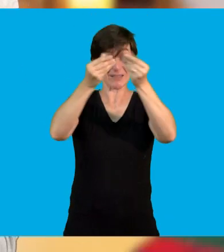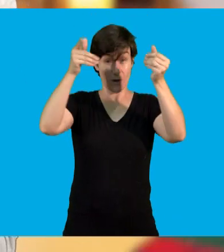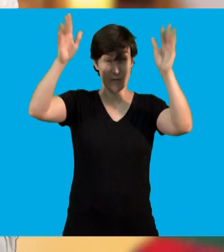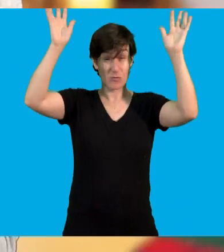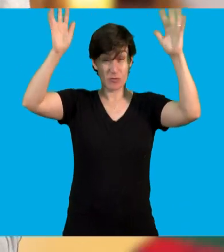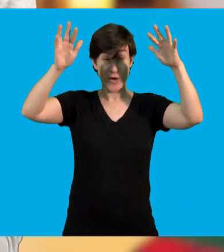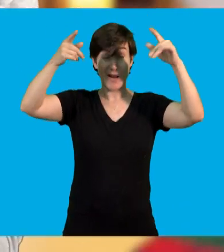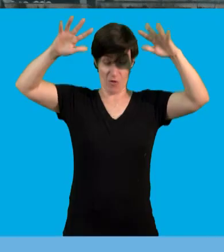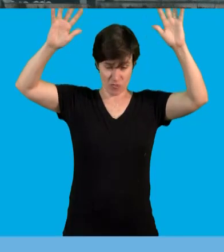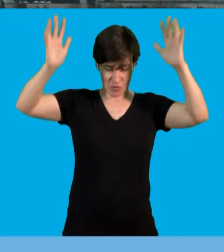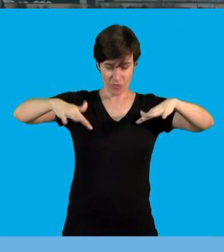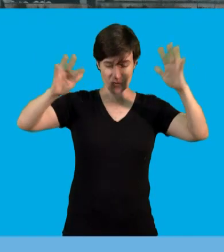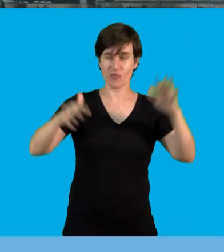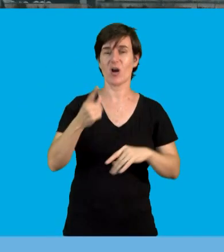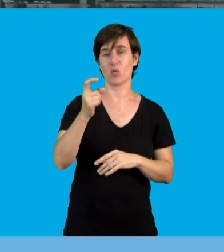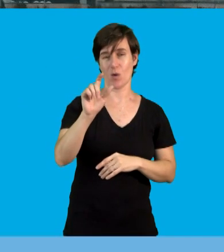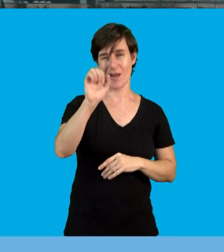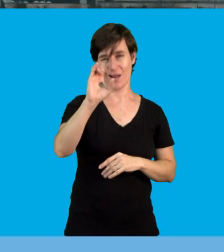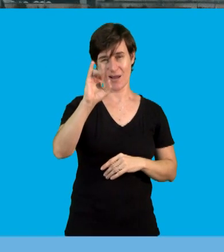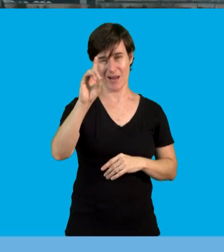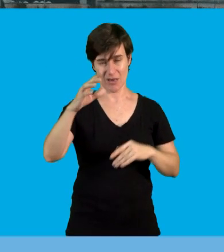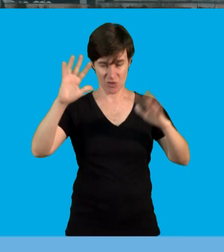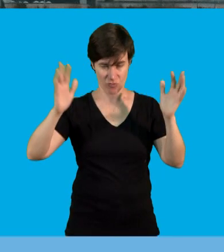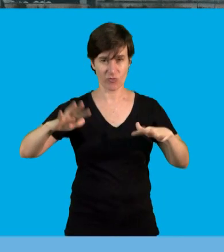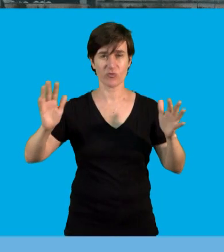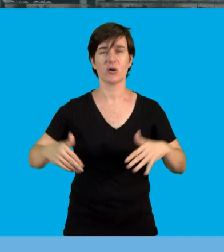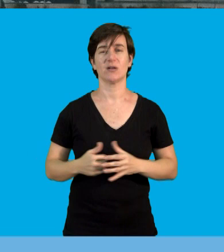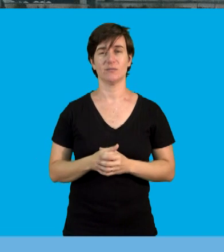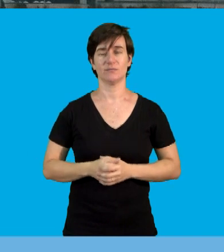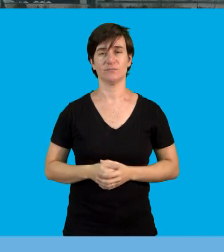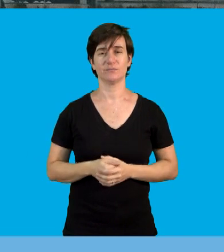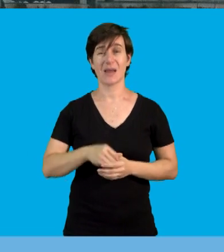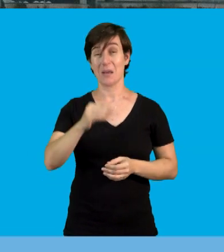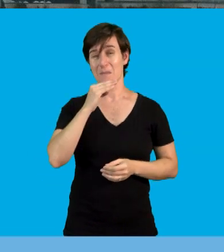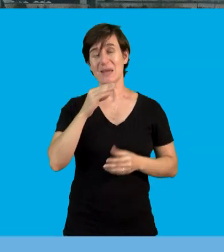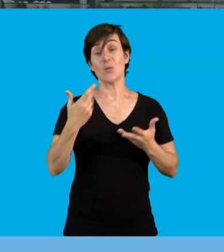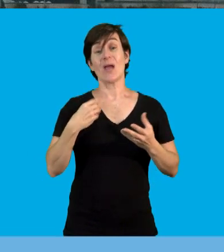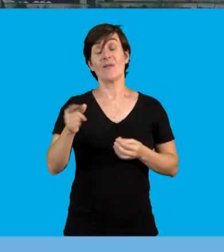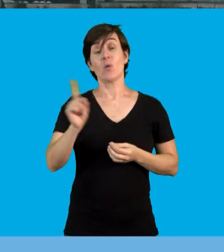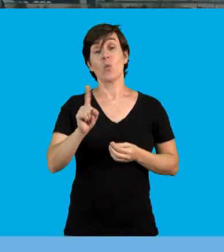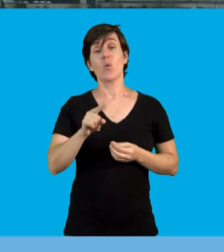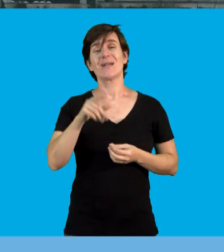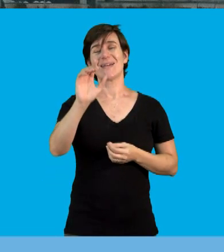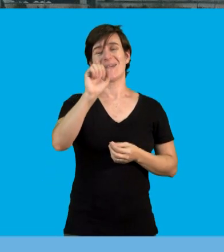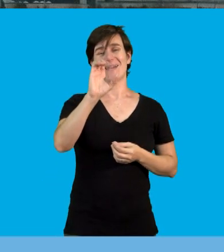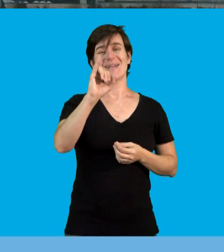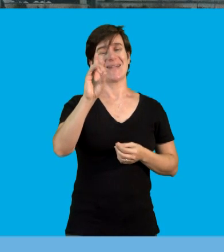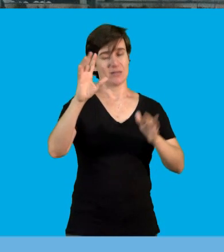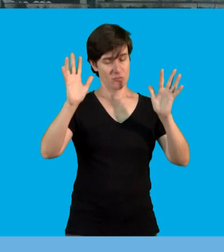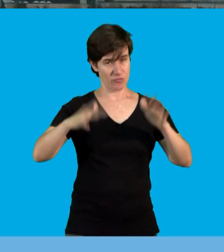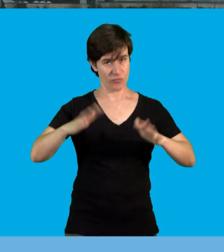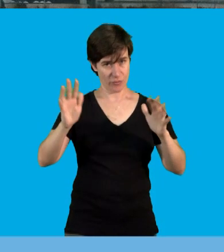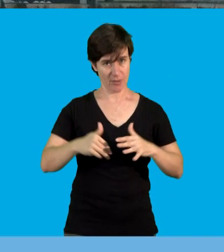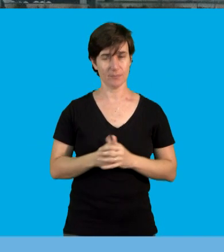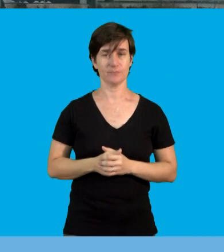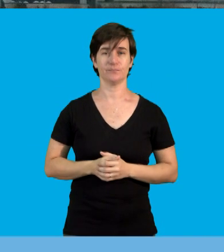the rainwater and the moisture that you are finding in the atmosphere. And by so doing, we are going to be having something called the acid